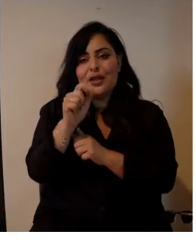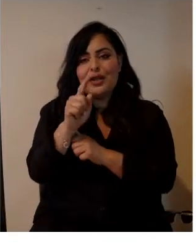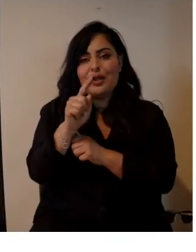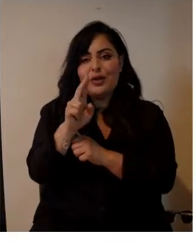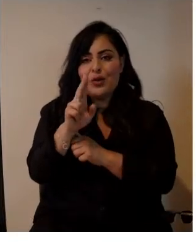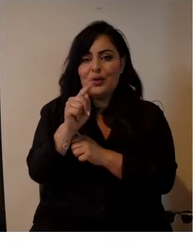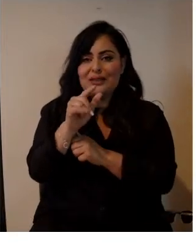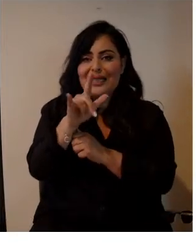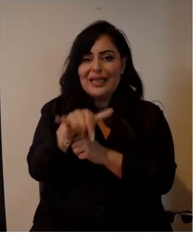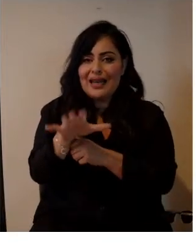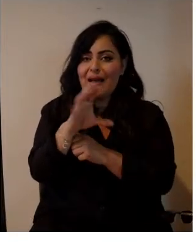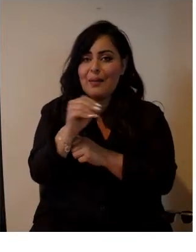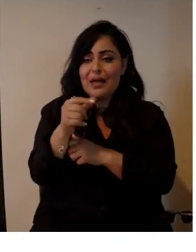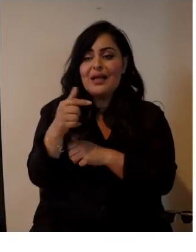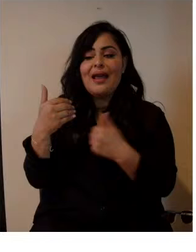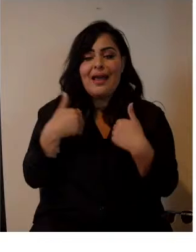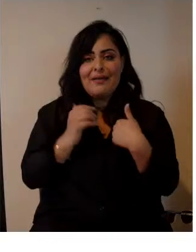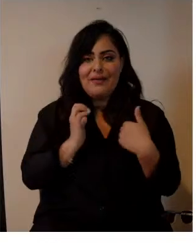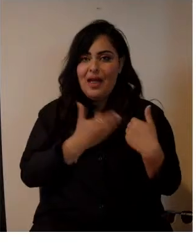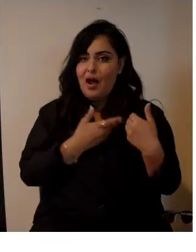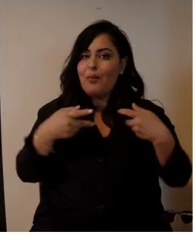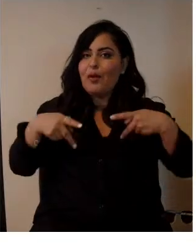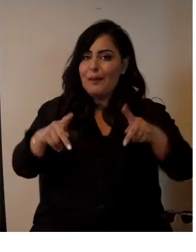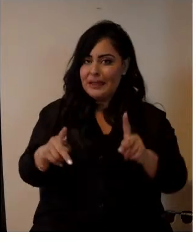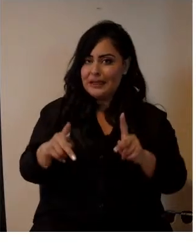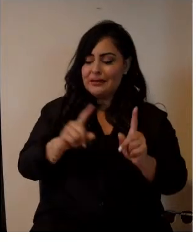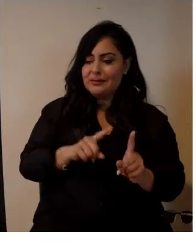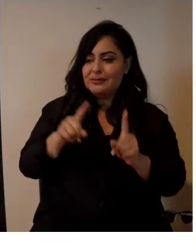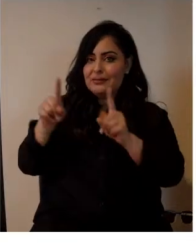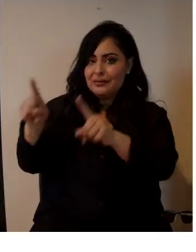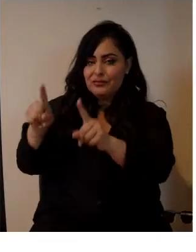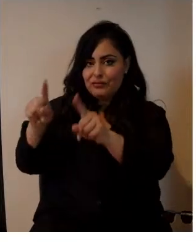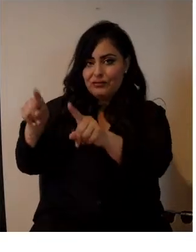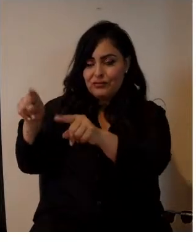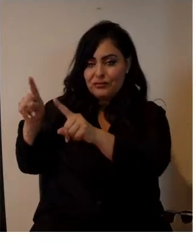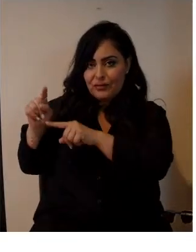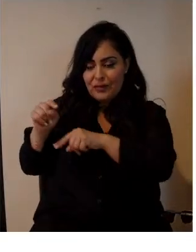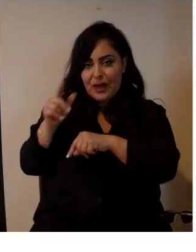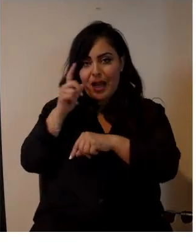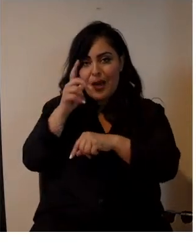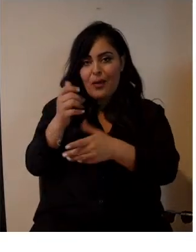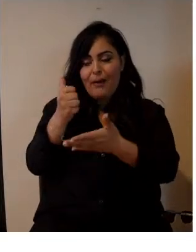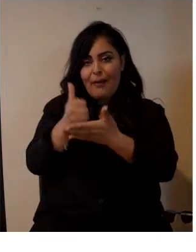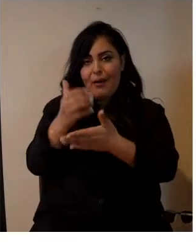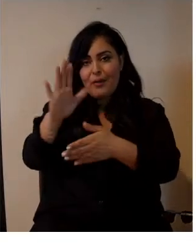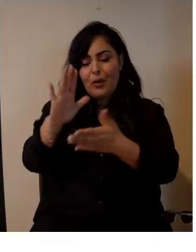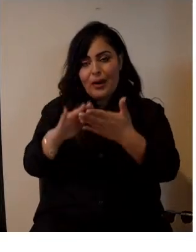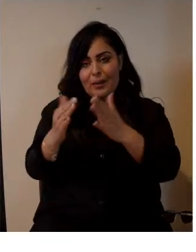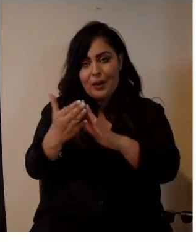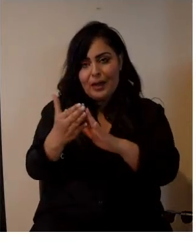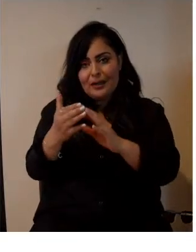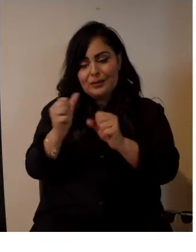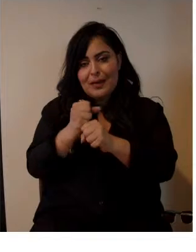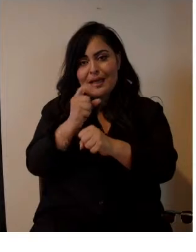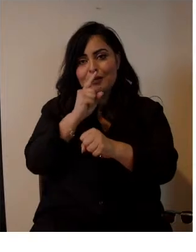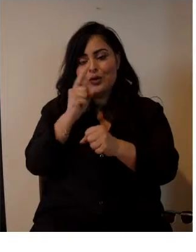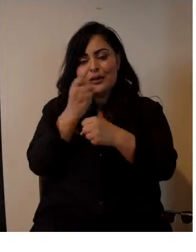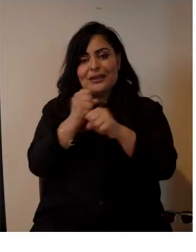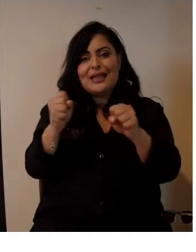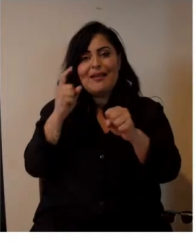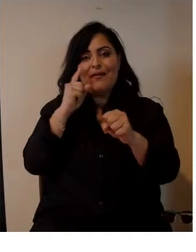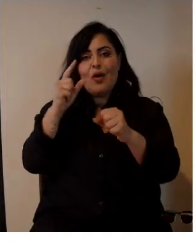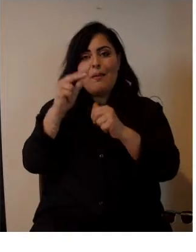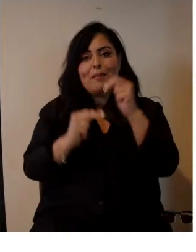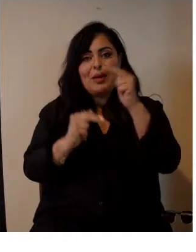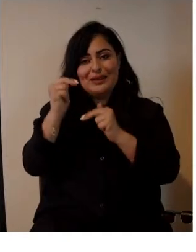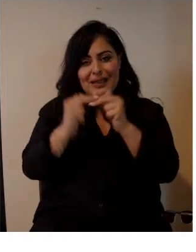there. They've gone there with our permission, and they are doing the work of restoring your community to a safe place to build. On the rebuild,